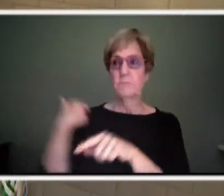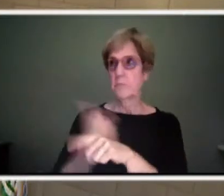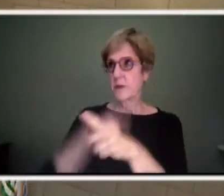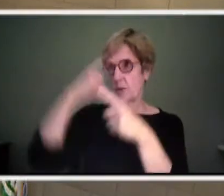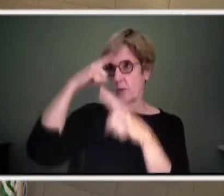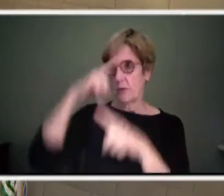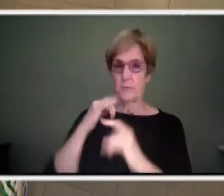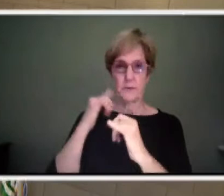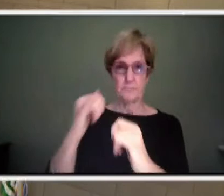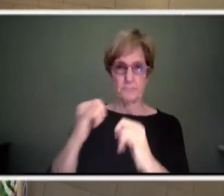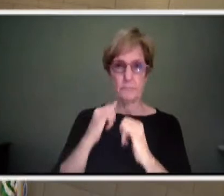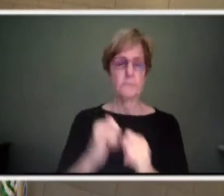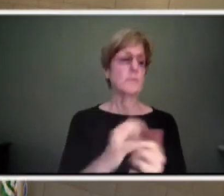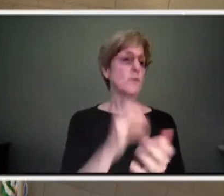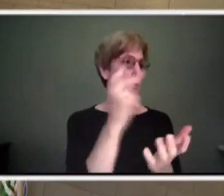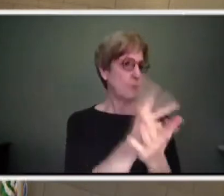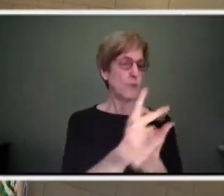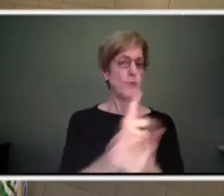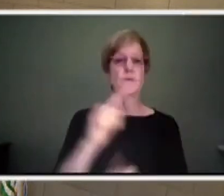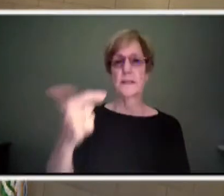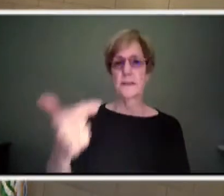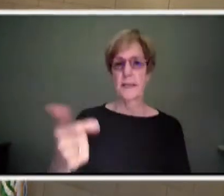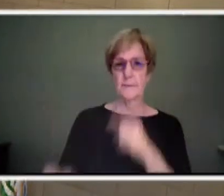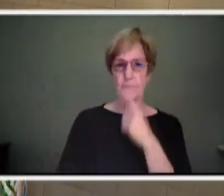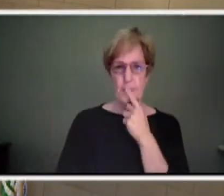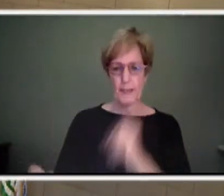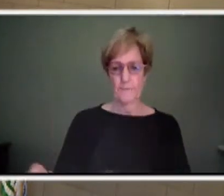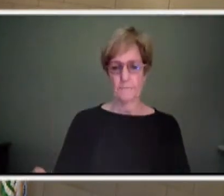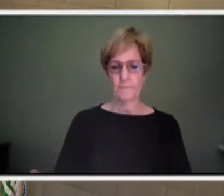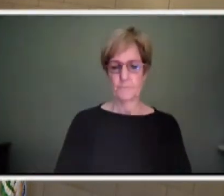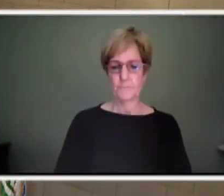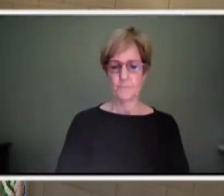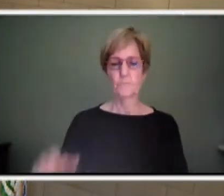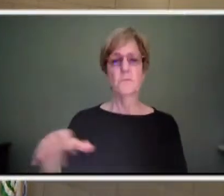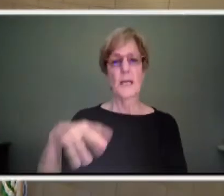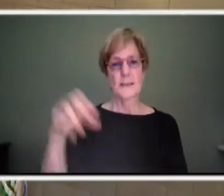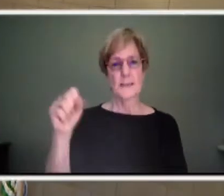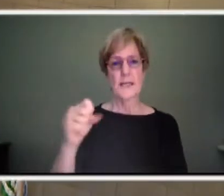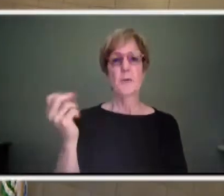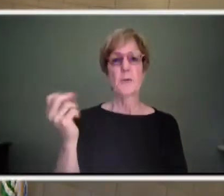to approve. Second. Motion to adopt and approve. Yes, adopt and approve.